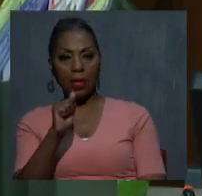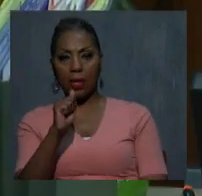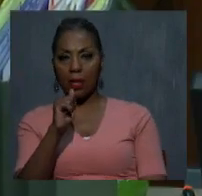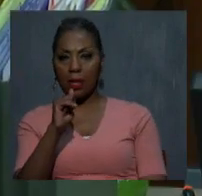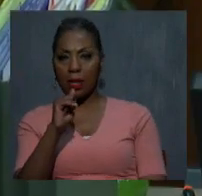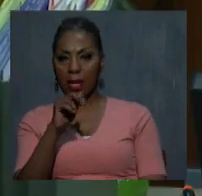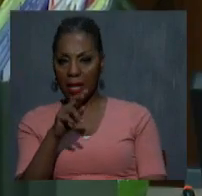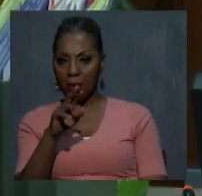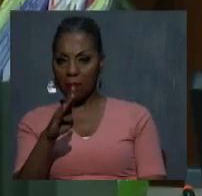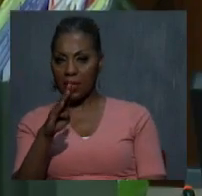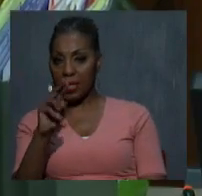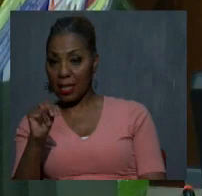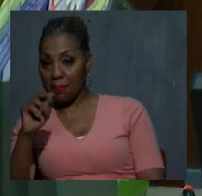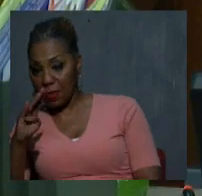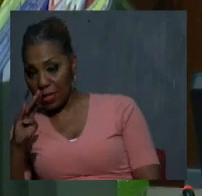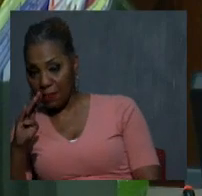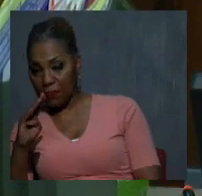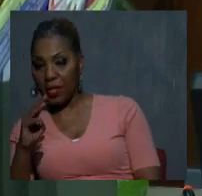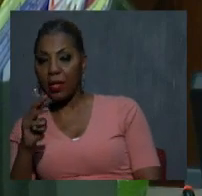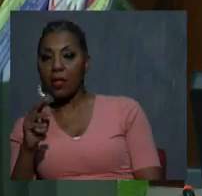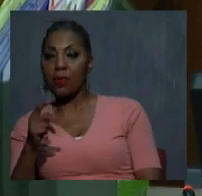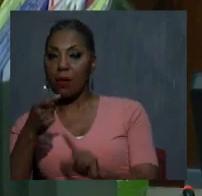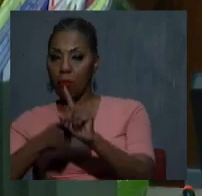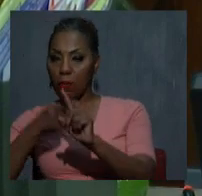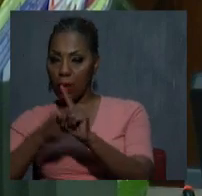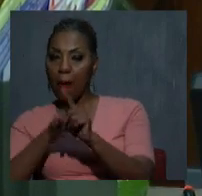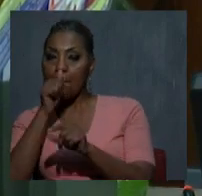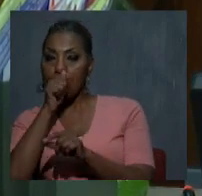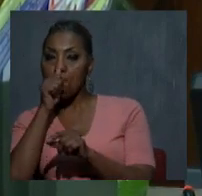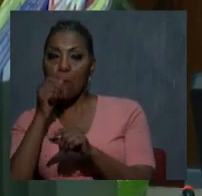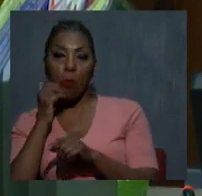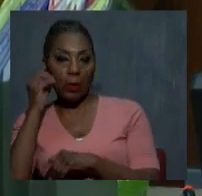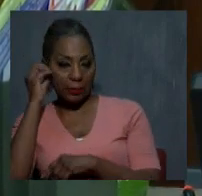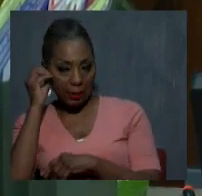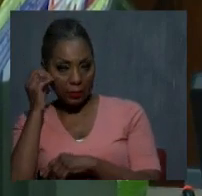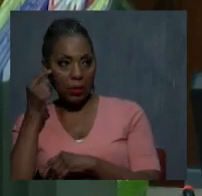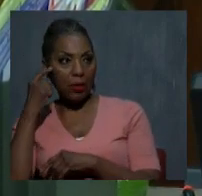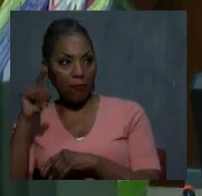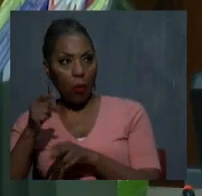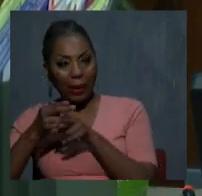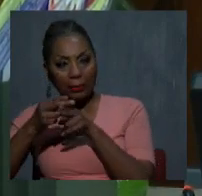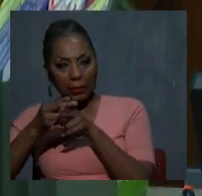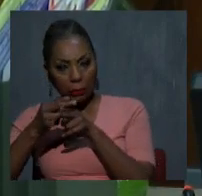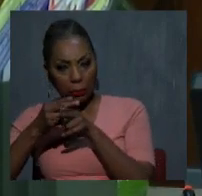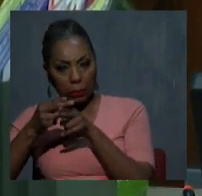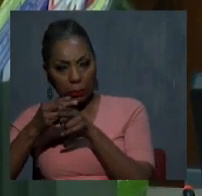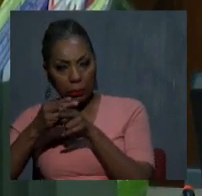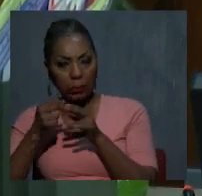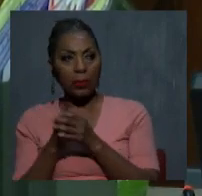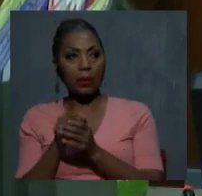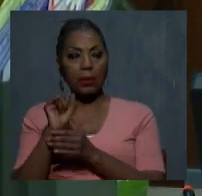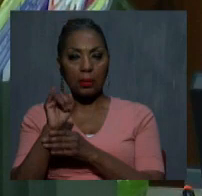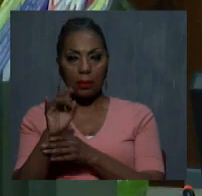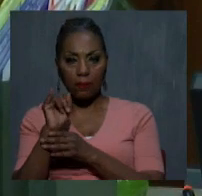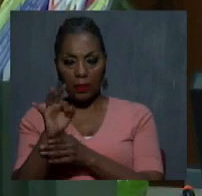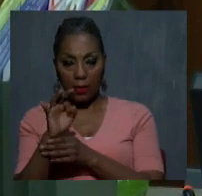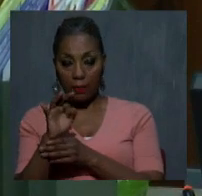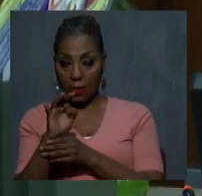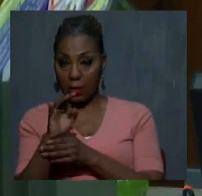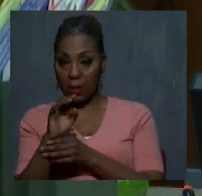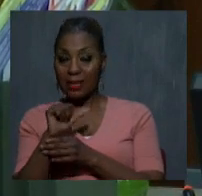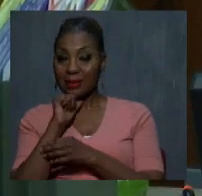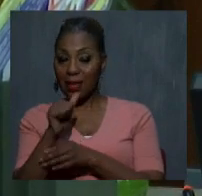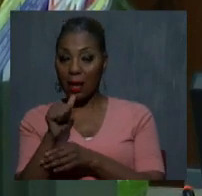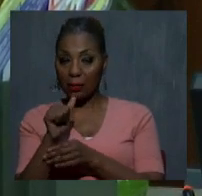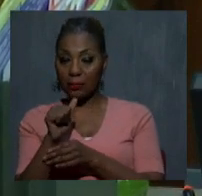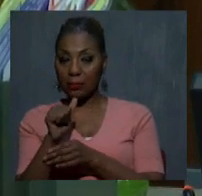where people are renting out private residences for on temporary bases. If it was